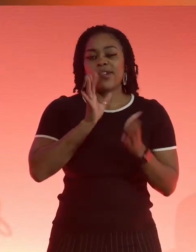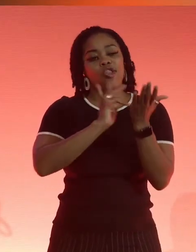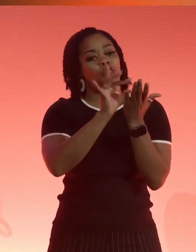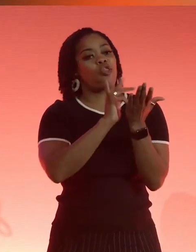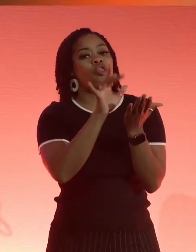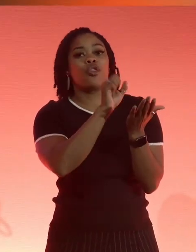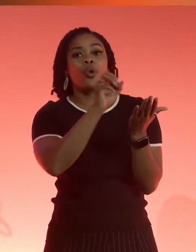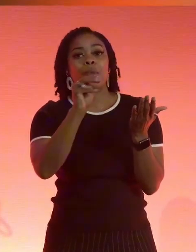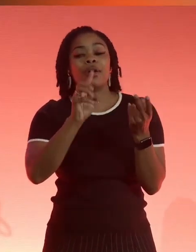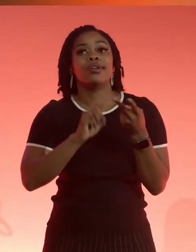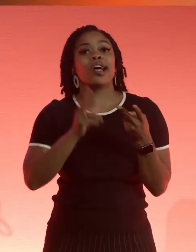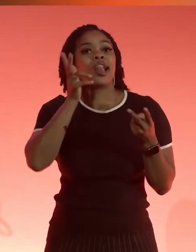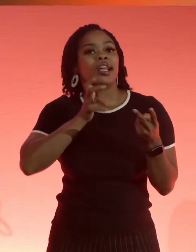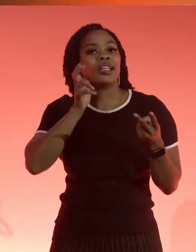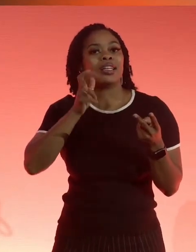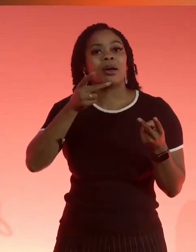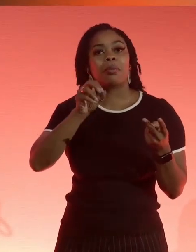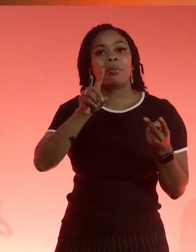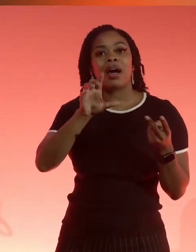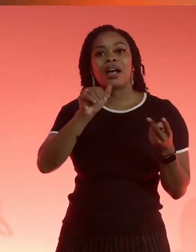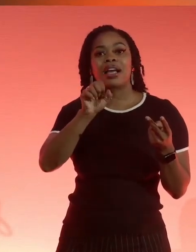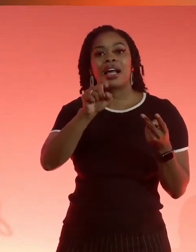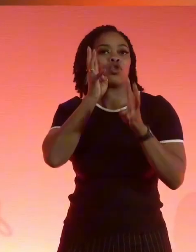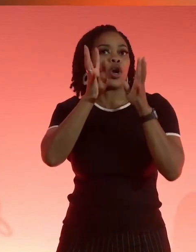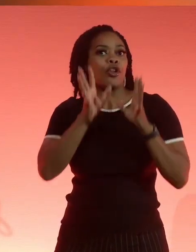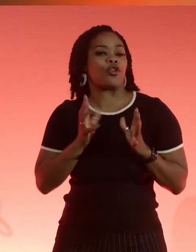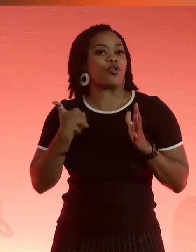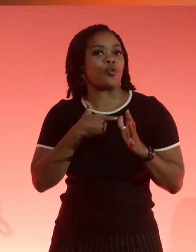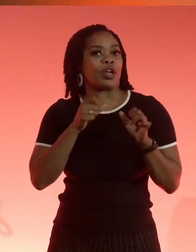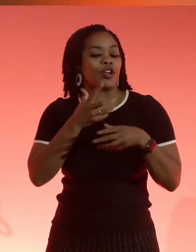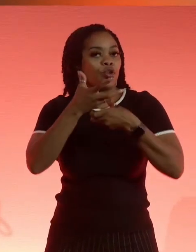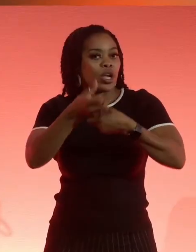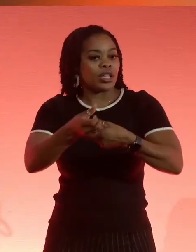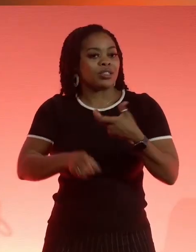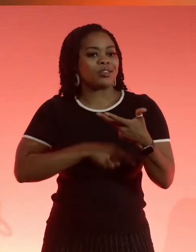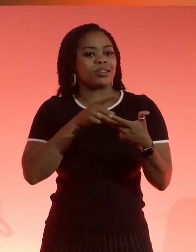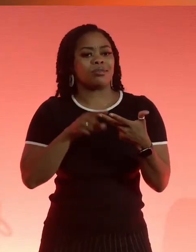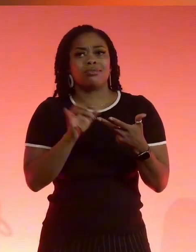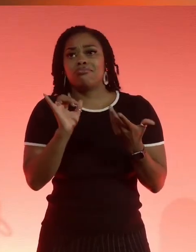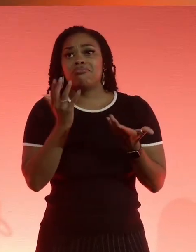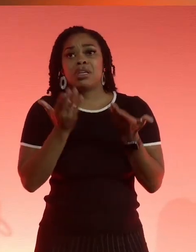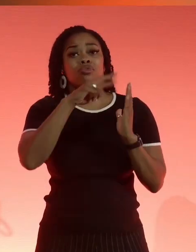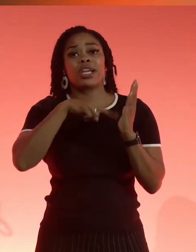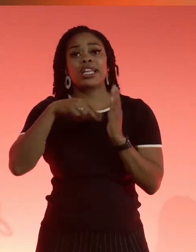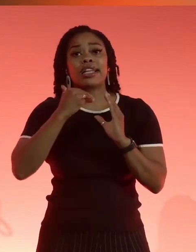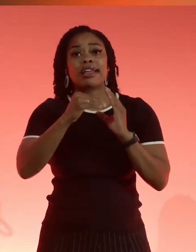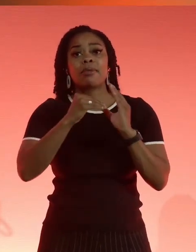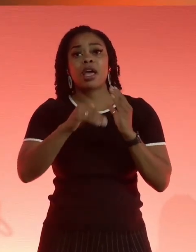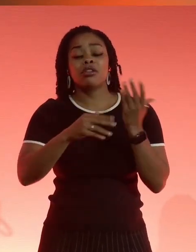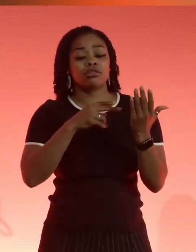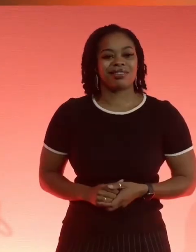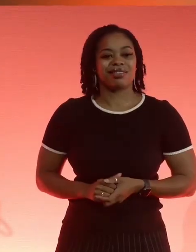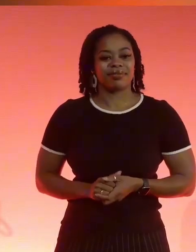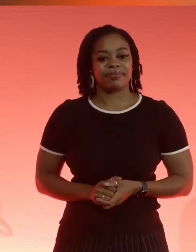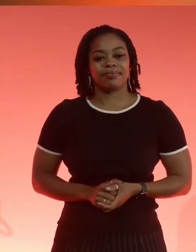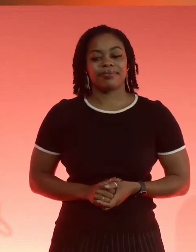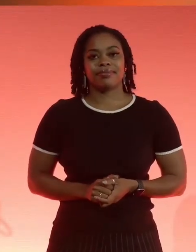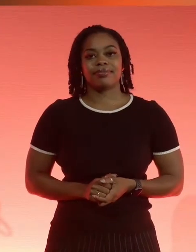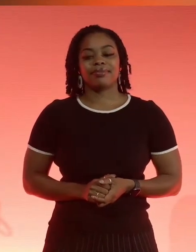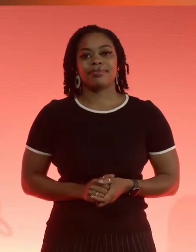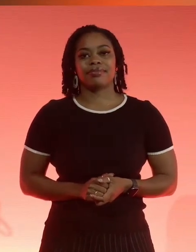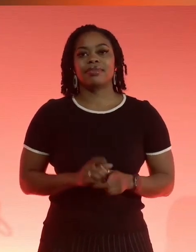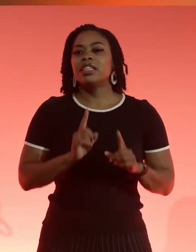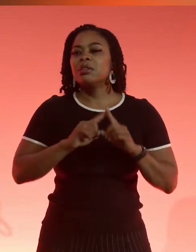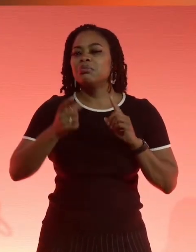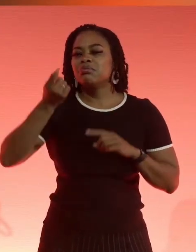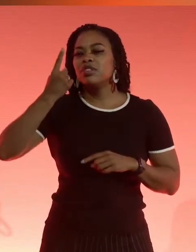social, they're listening to podcasts from creators that they trust, and they are reading email newsletters. That thing is cool again. But guess the one place